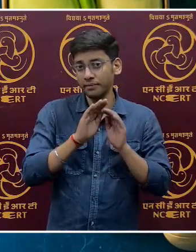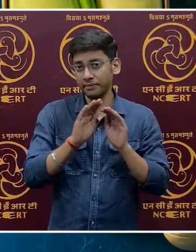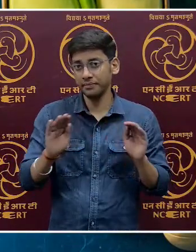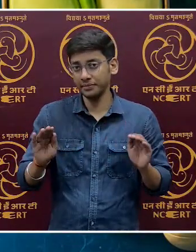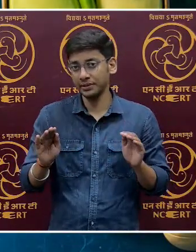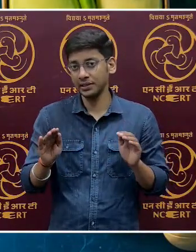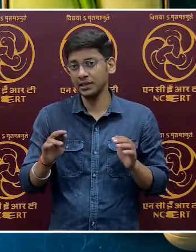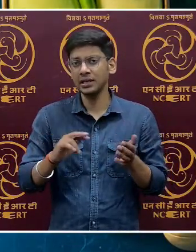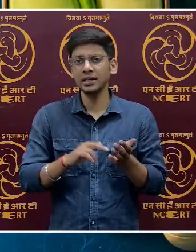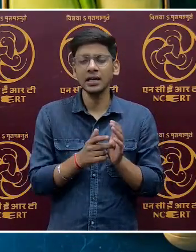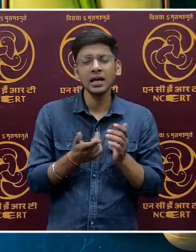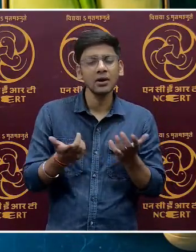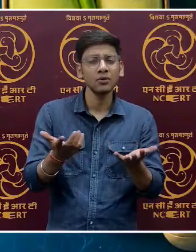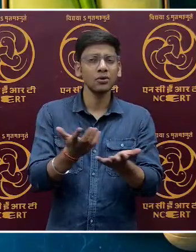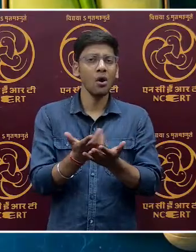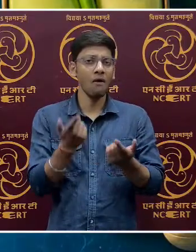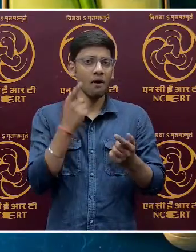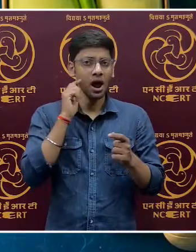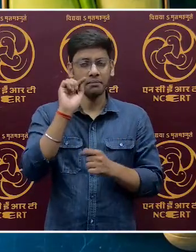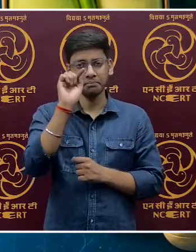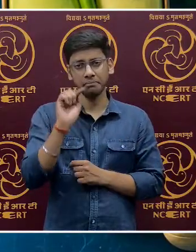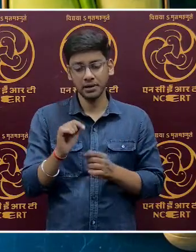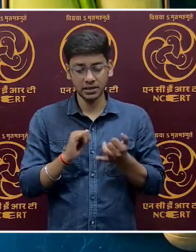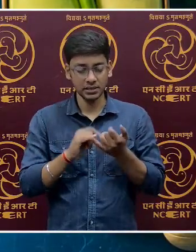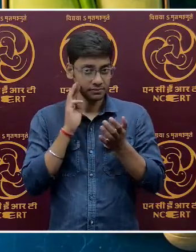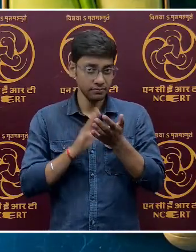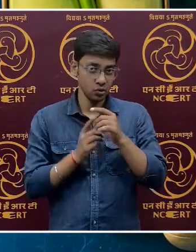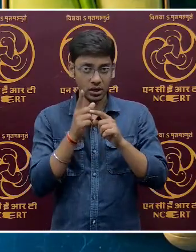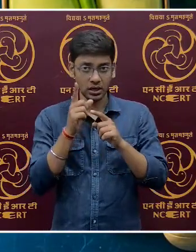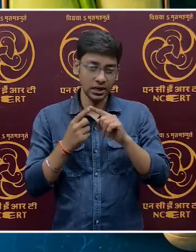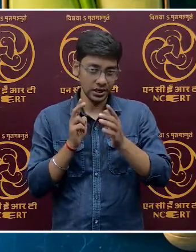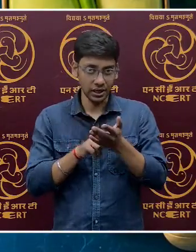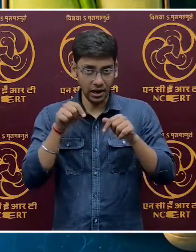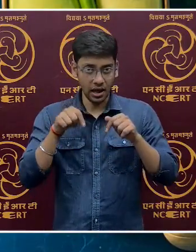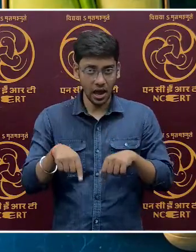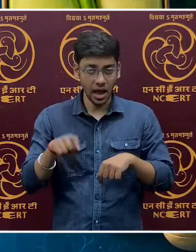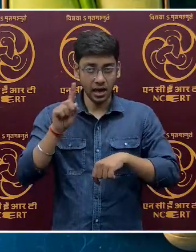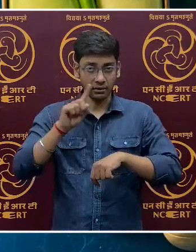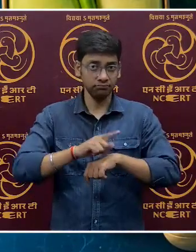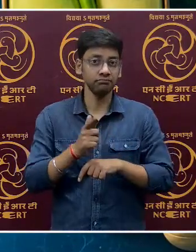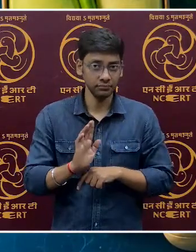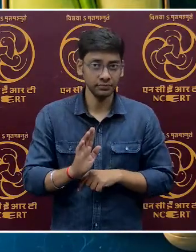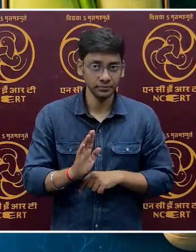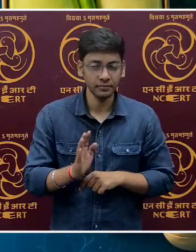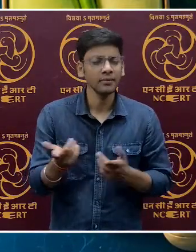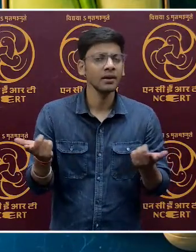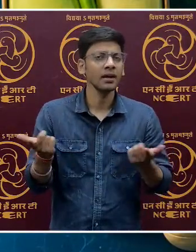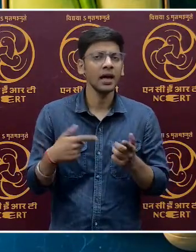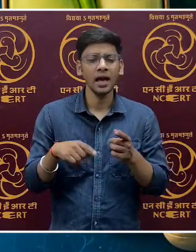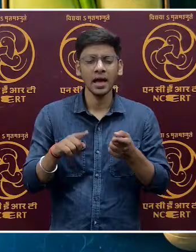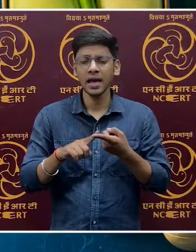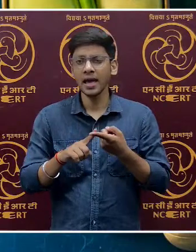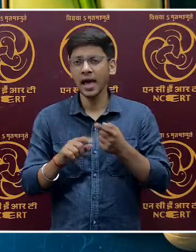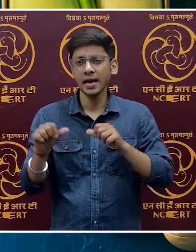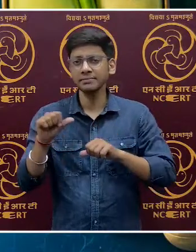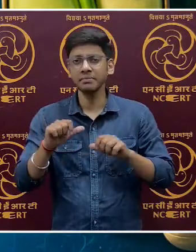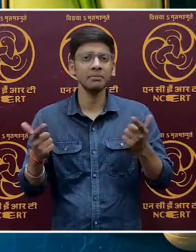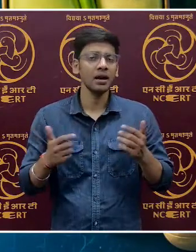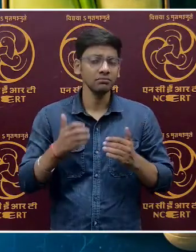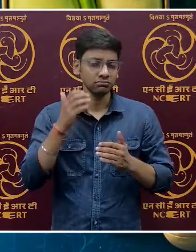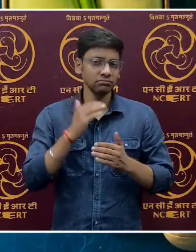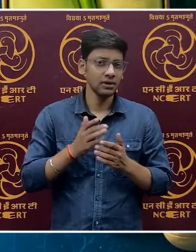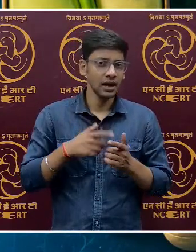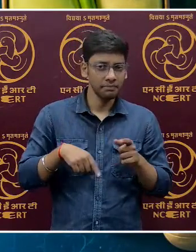So shall we talk about this particular simulation that we have today, and What kind of an experiment is it? Would you